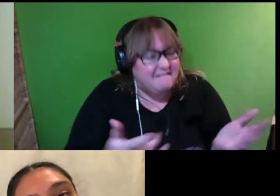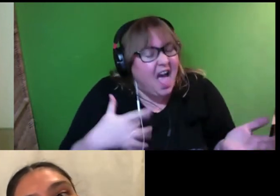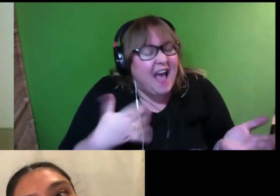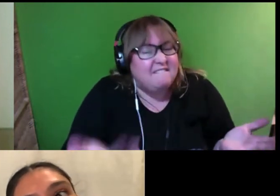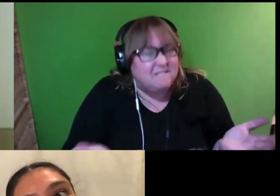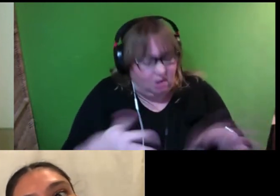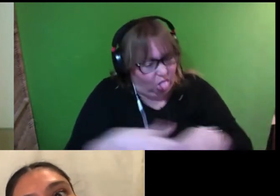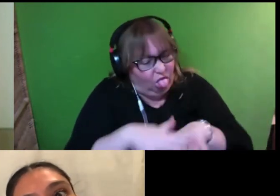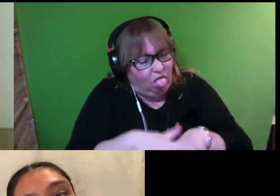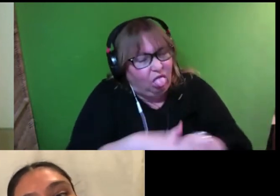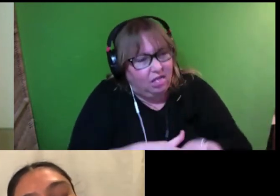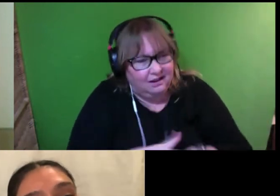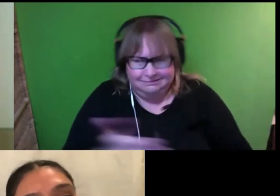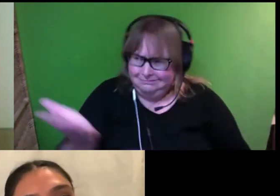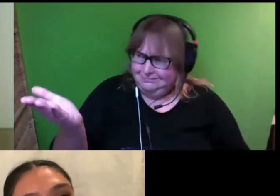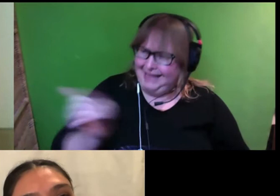like